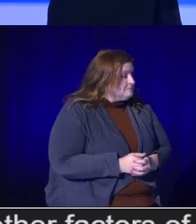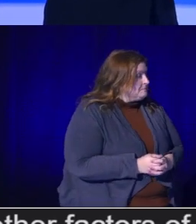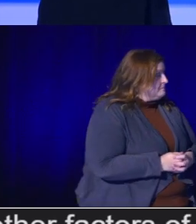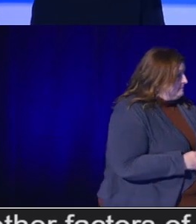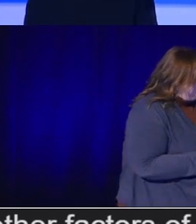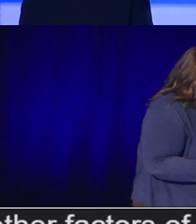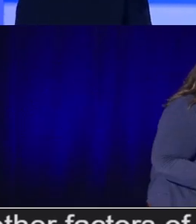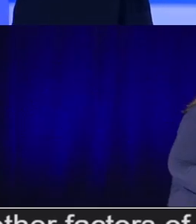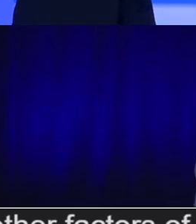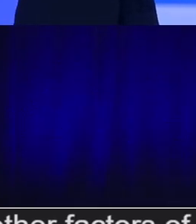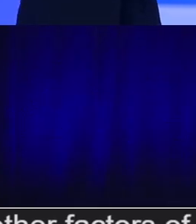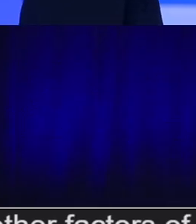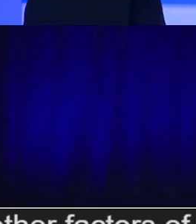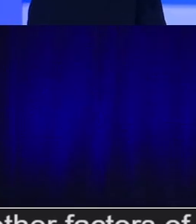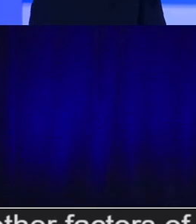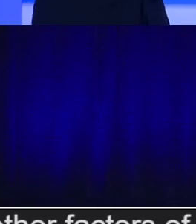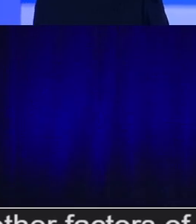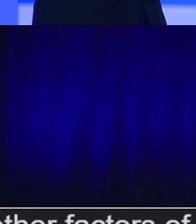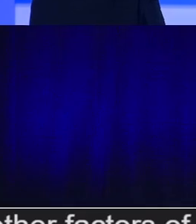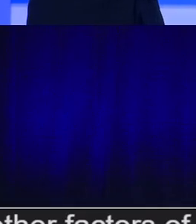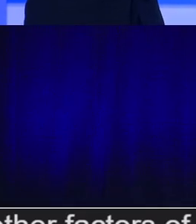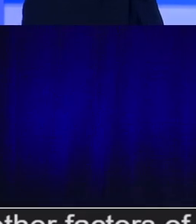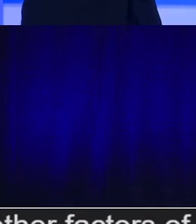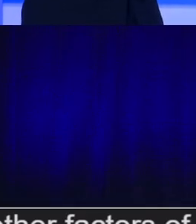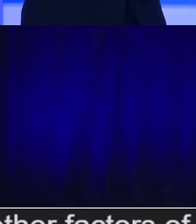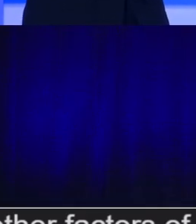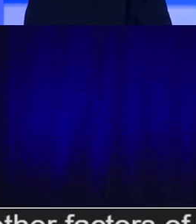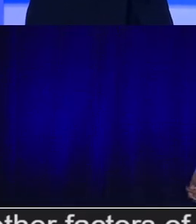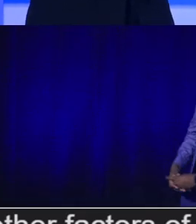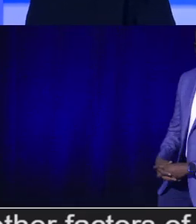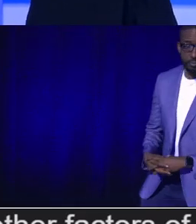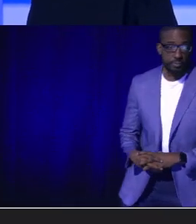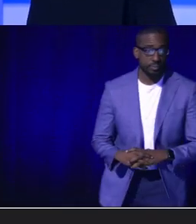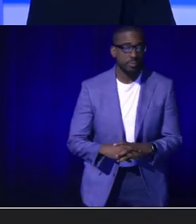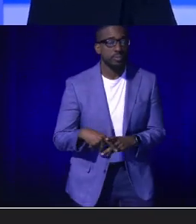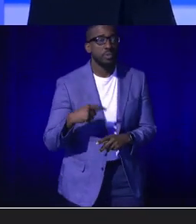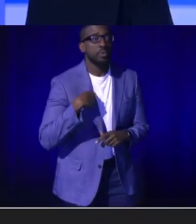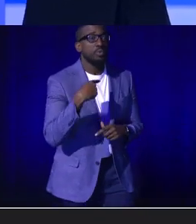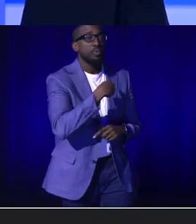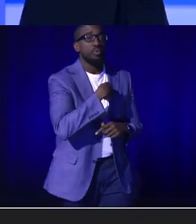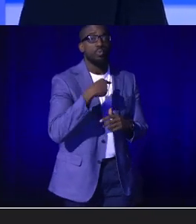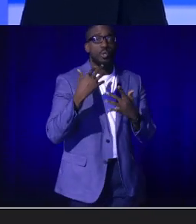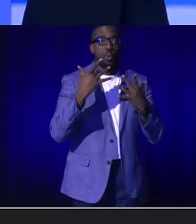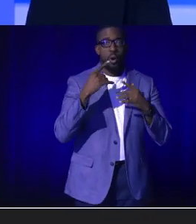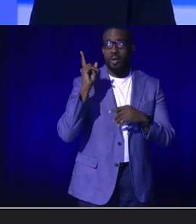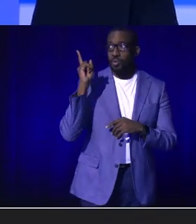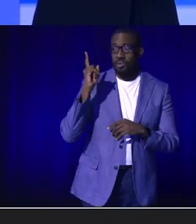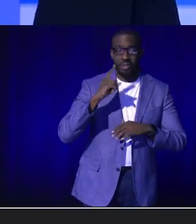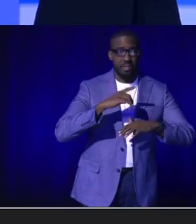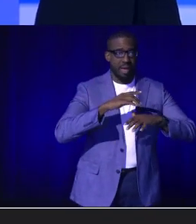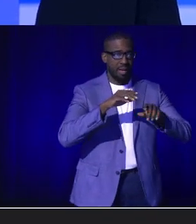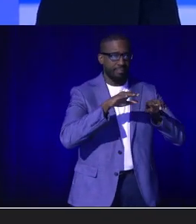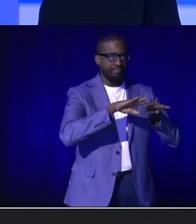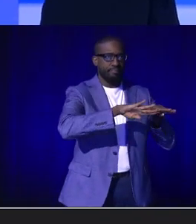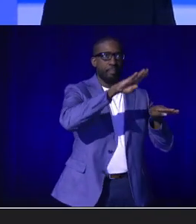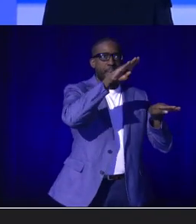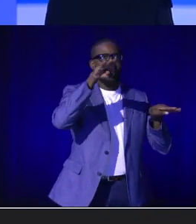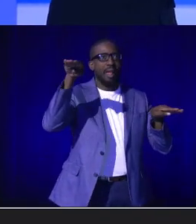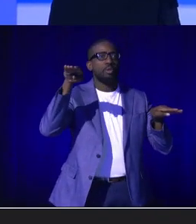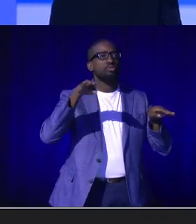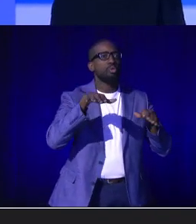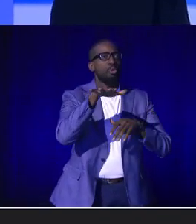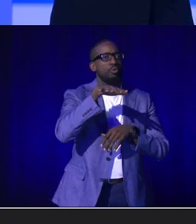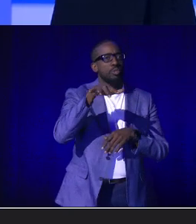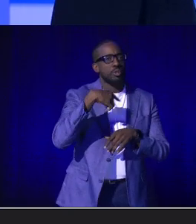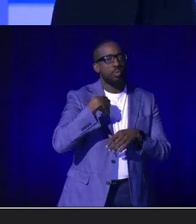heat the battery in small increments. We wait, which is what this sort of plateau region is. So we wait for the battery to equilibrate to that